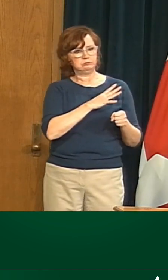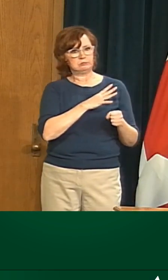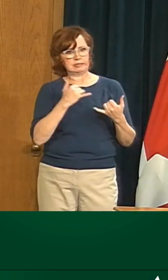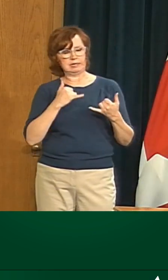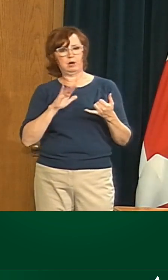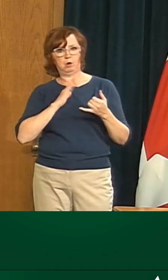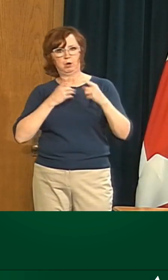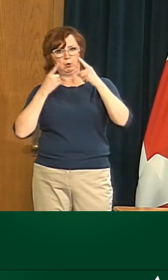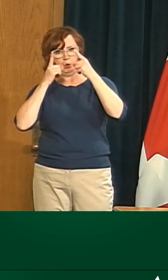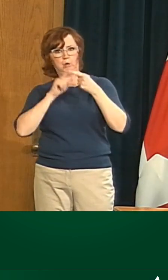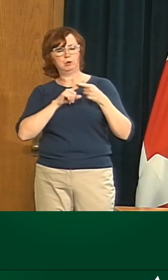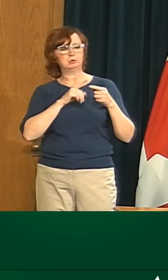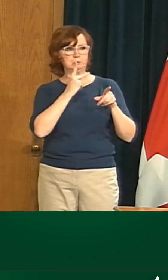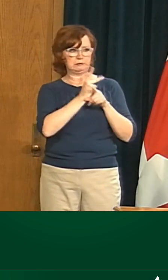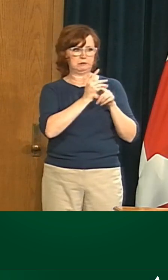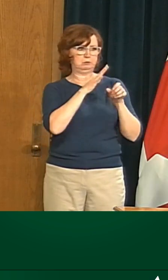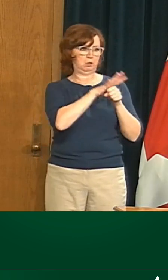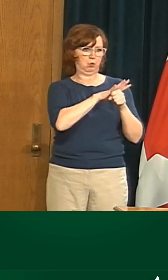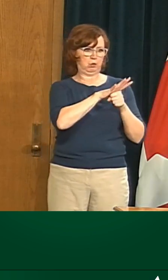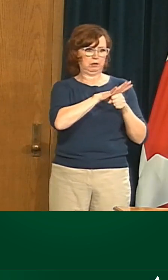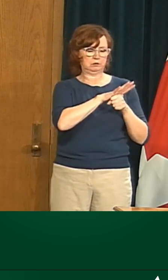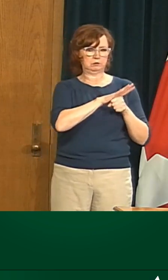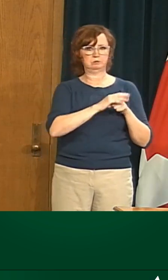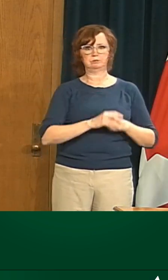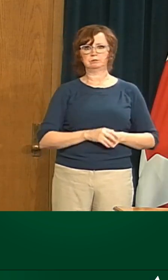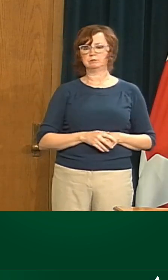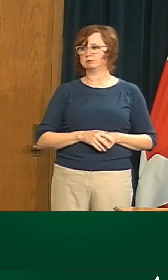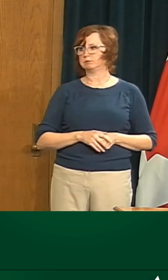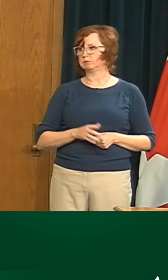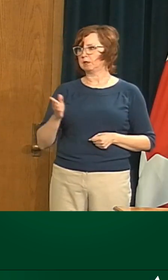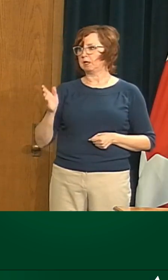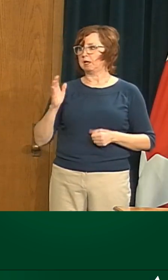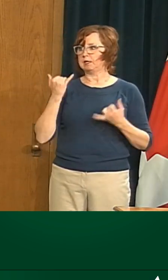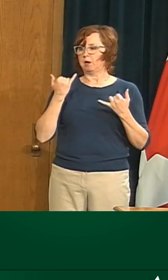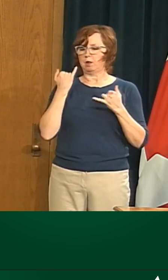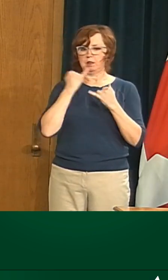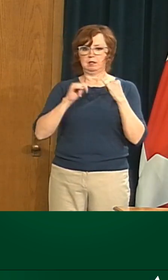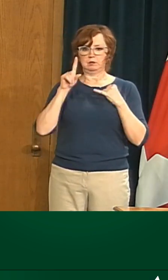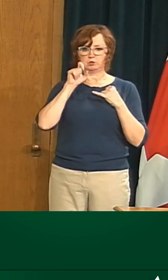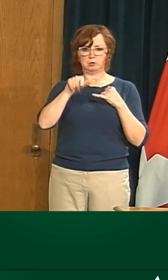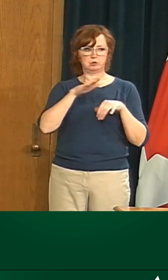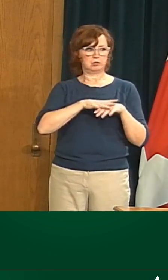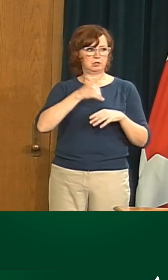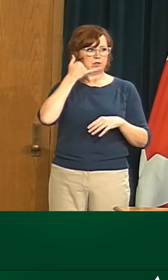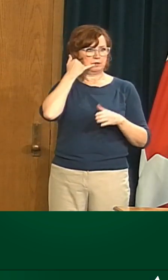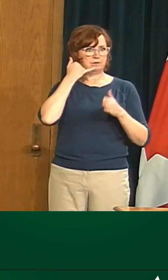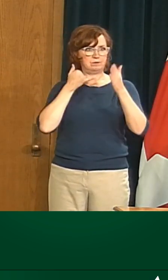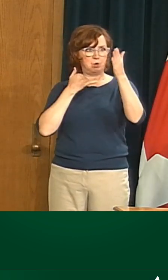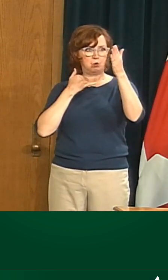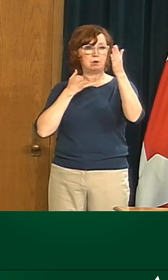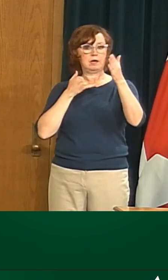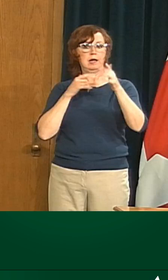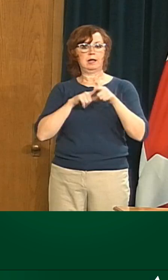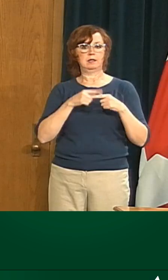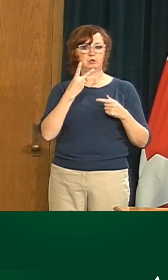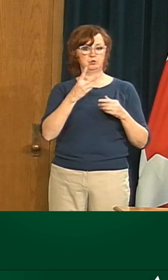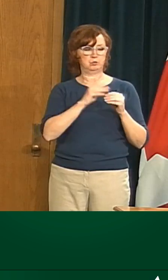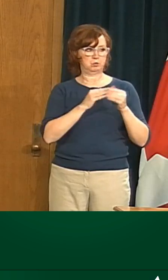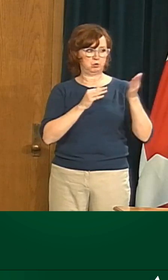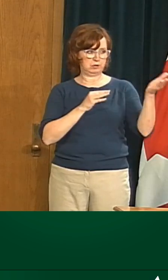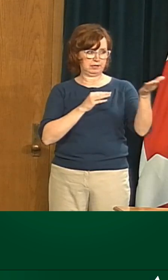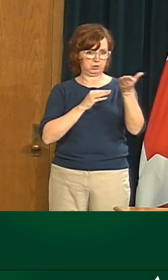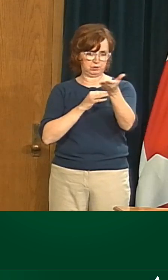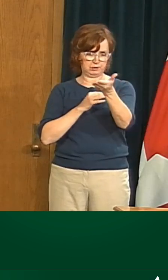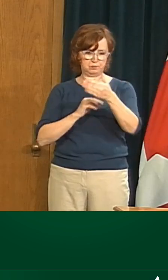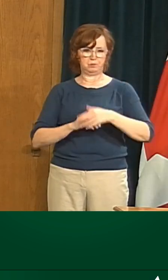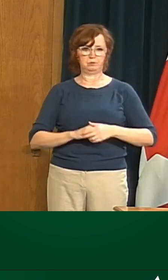manage that in the weeks and months ahead. We'll take our last question from the phone line, then we have a couple last questions on the floor here.